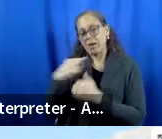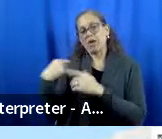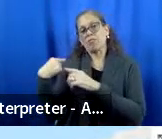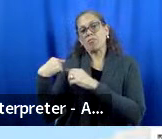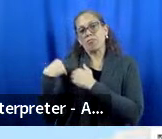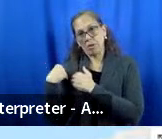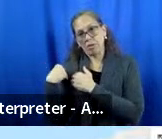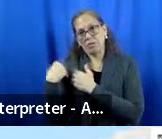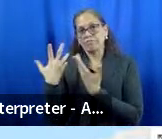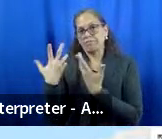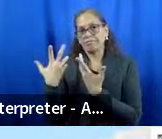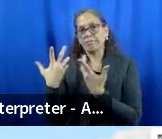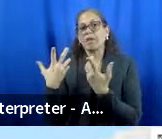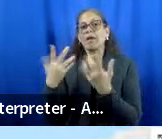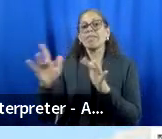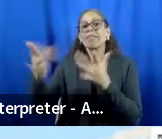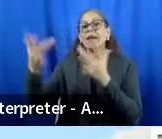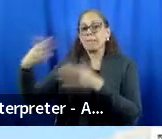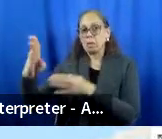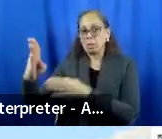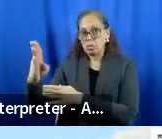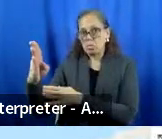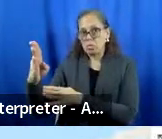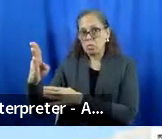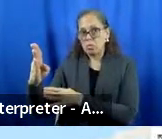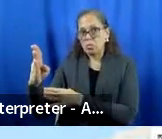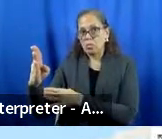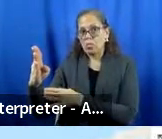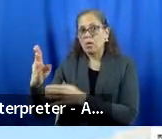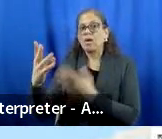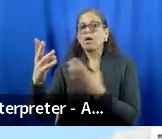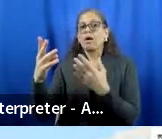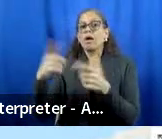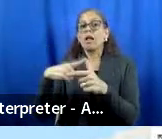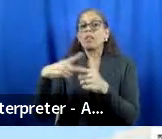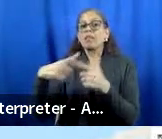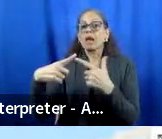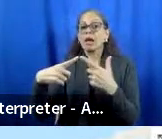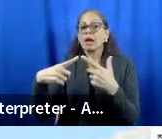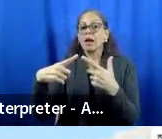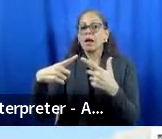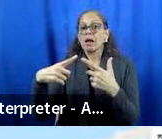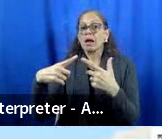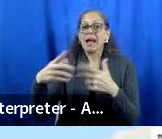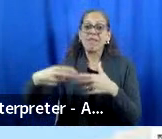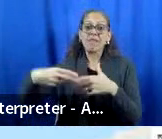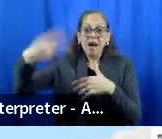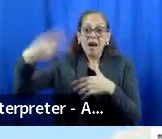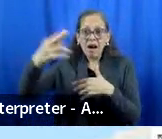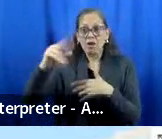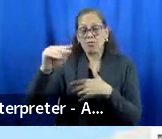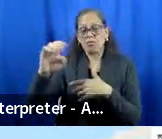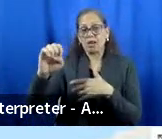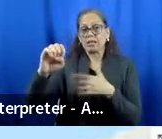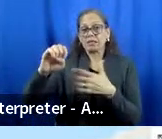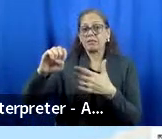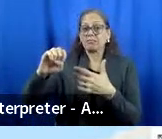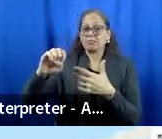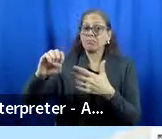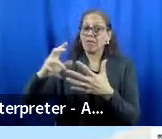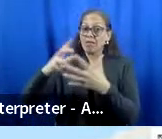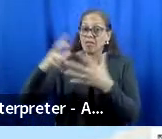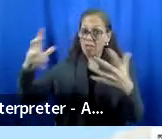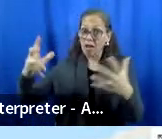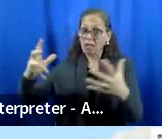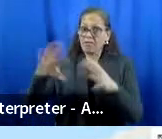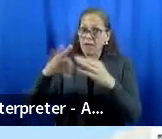the city in light blue. And you can see neighborhoods that have a higher rate of severe rent burden than